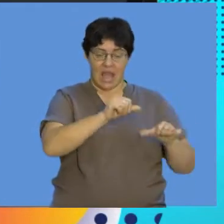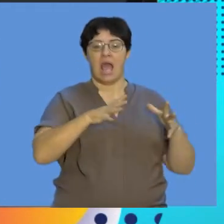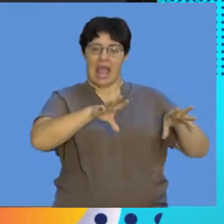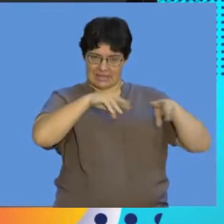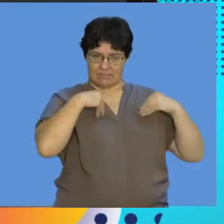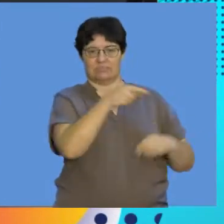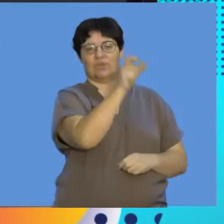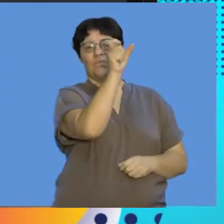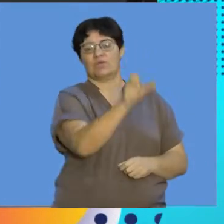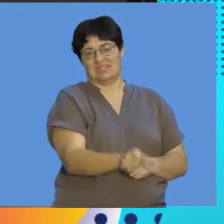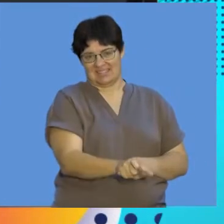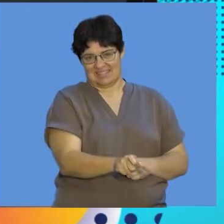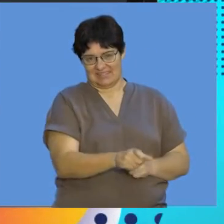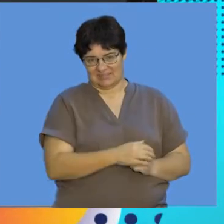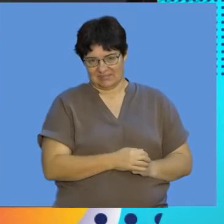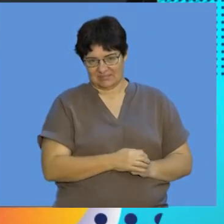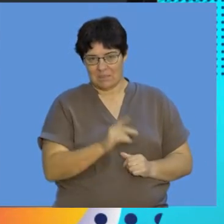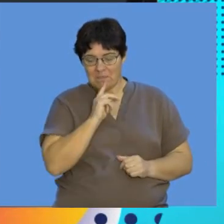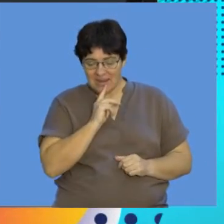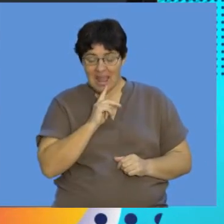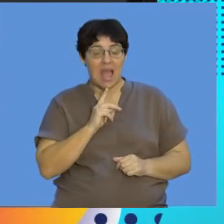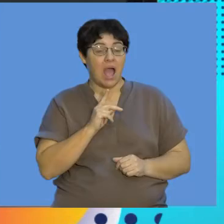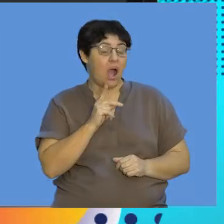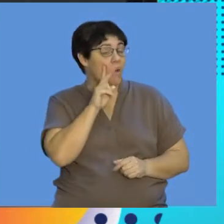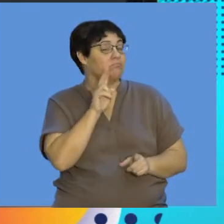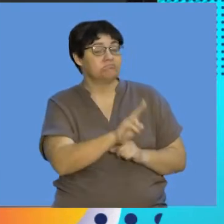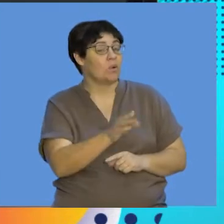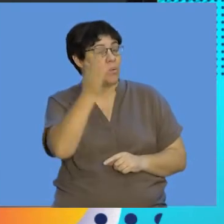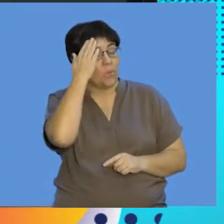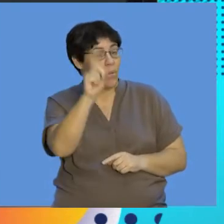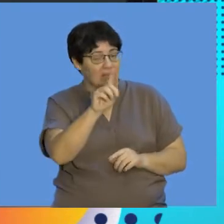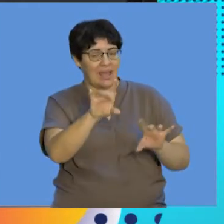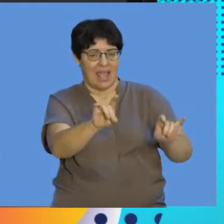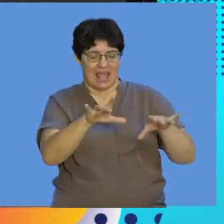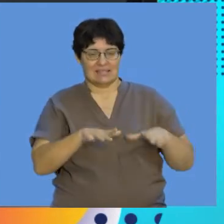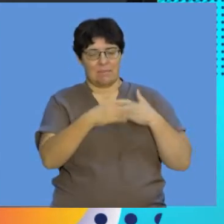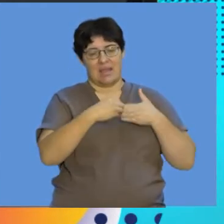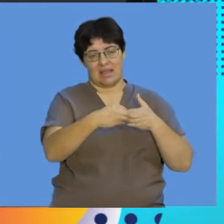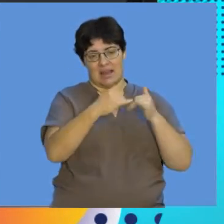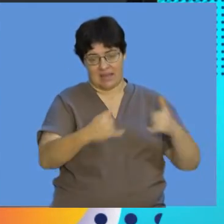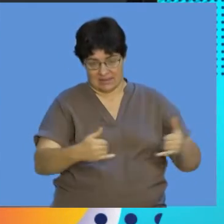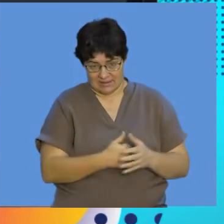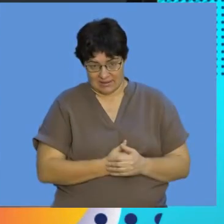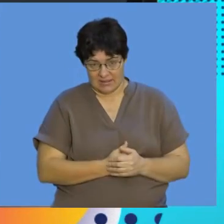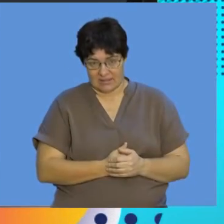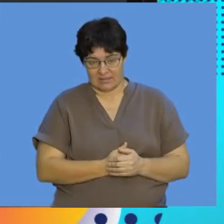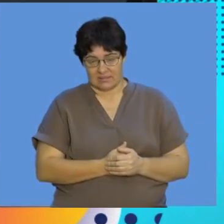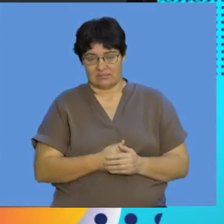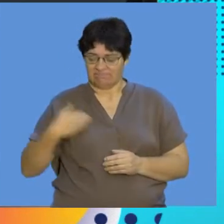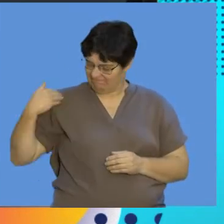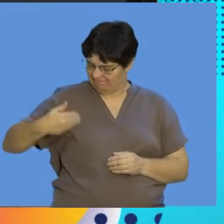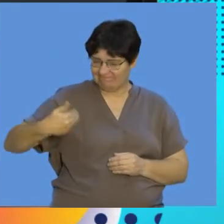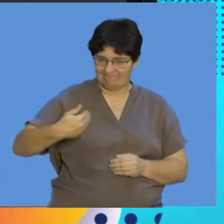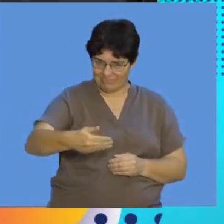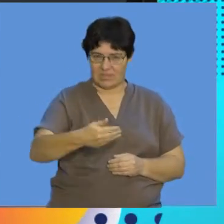will definitely be our examination guidelines. So what are the keywords that will, be used quite often in